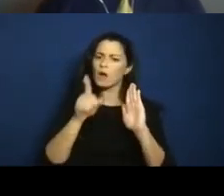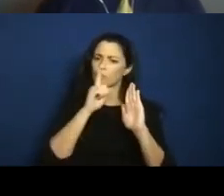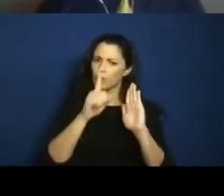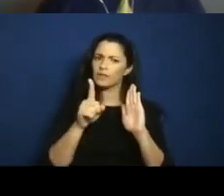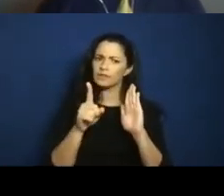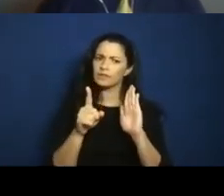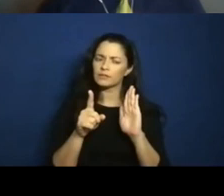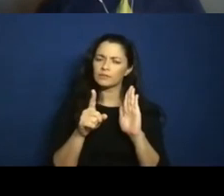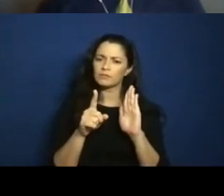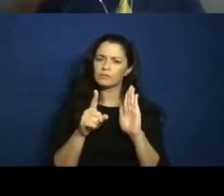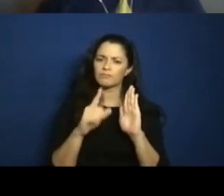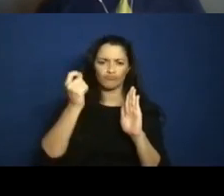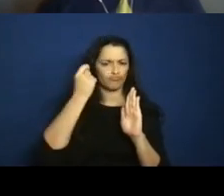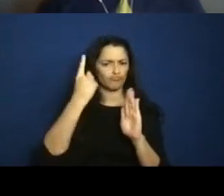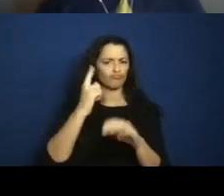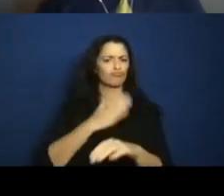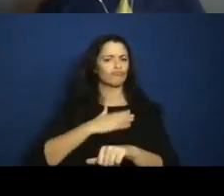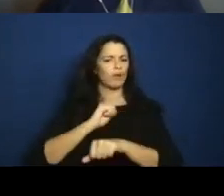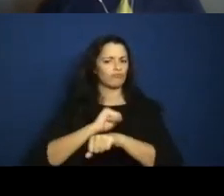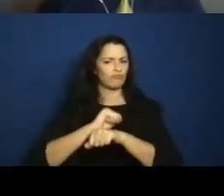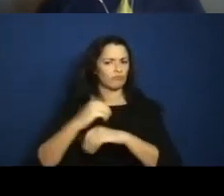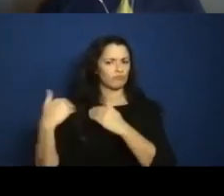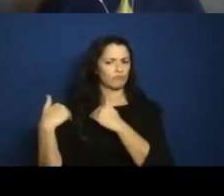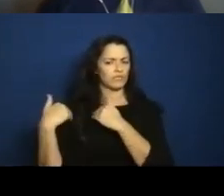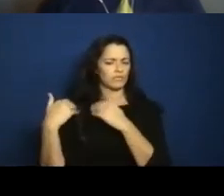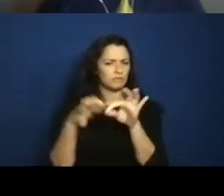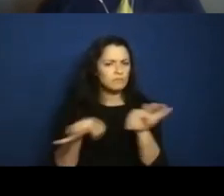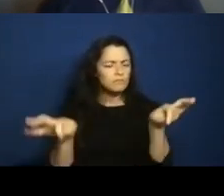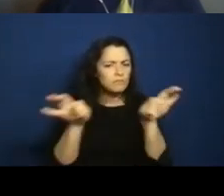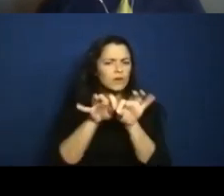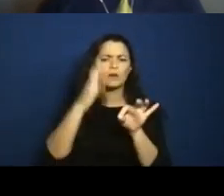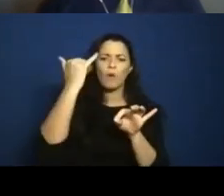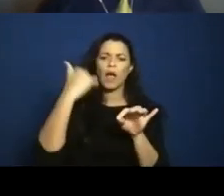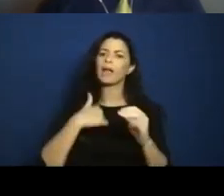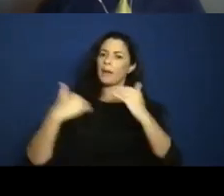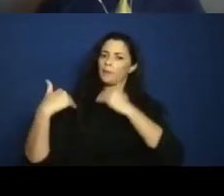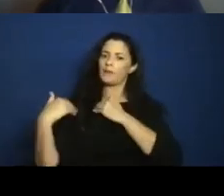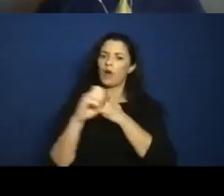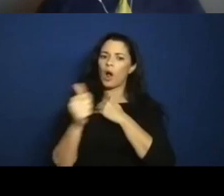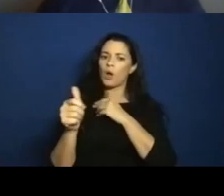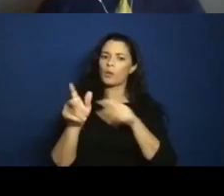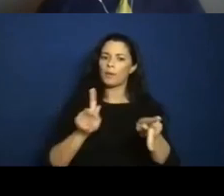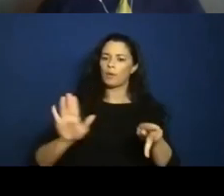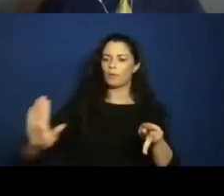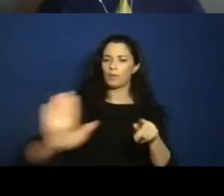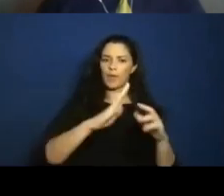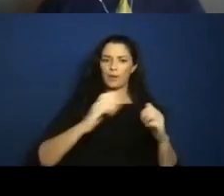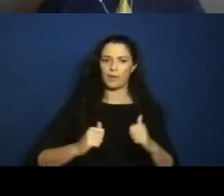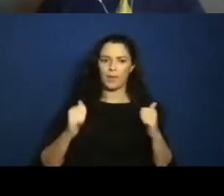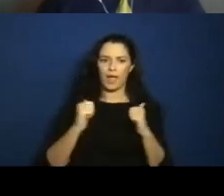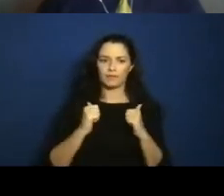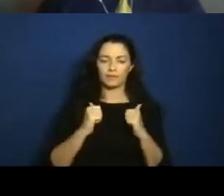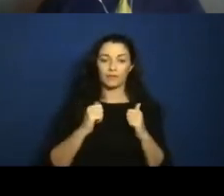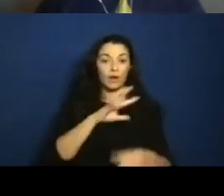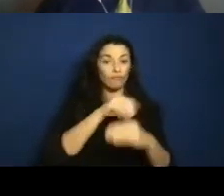of having someone else's life that I was responsible for. Even though I wasn't in combat, I still